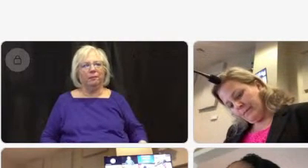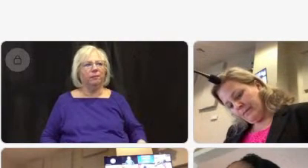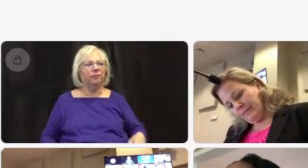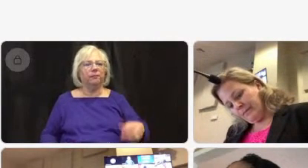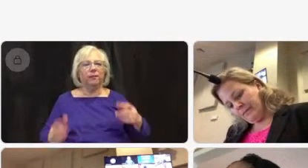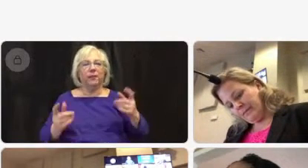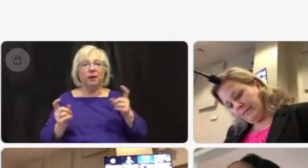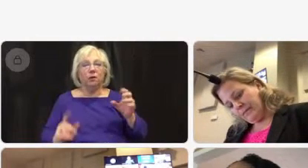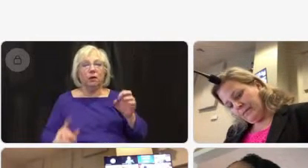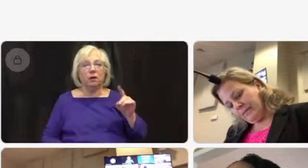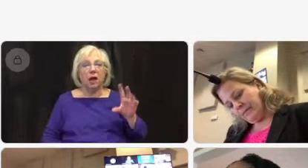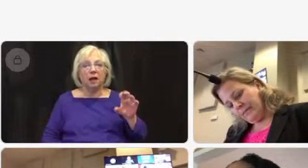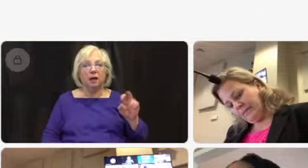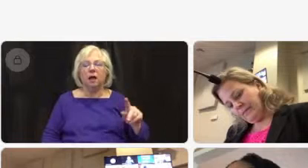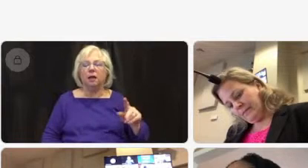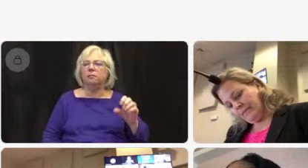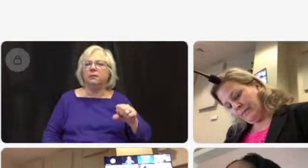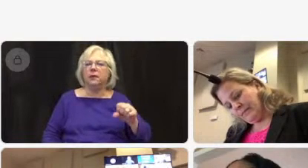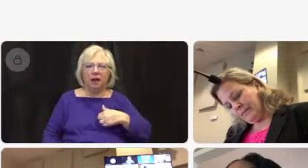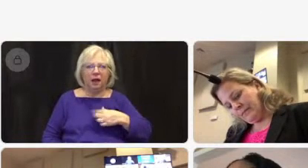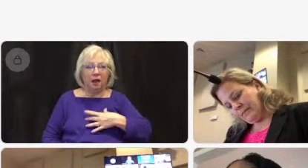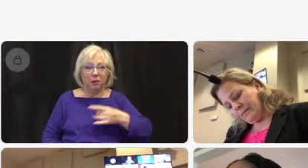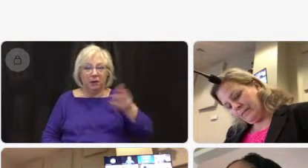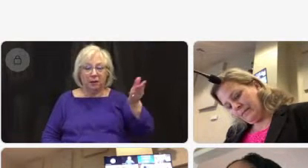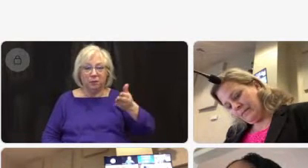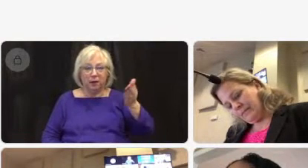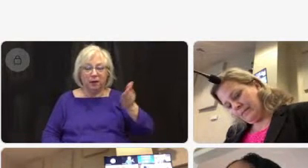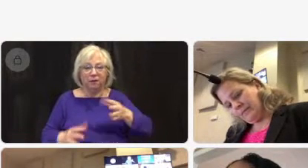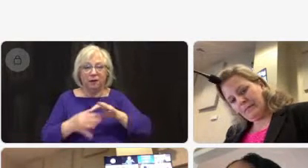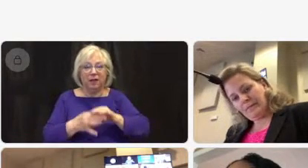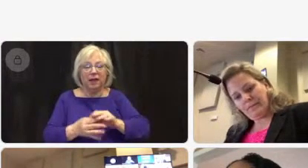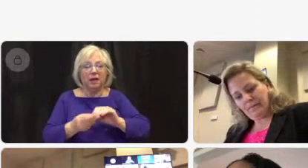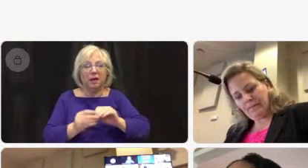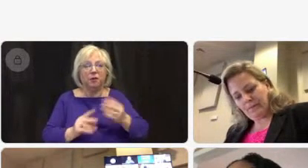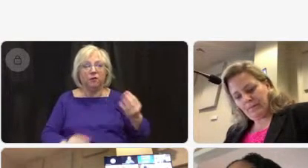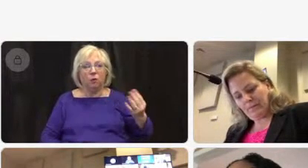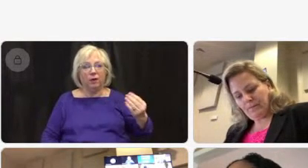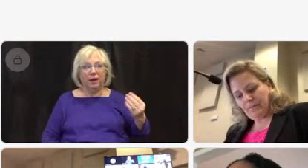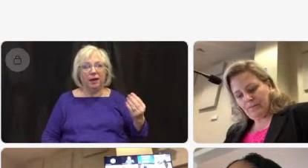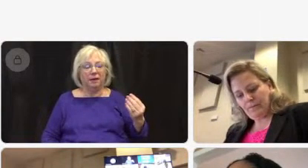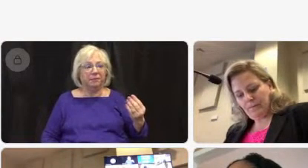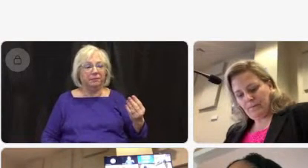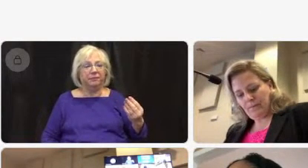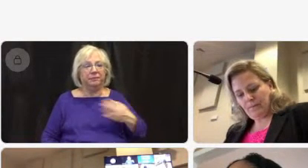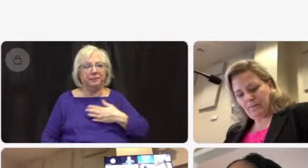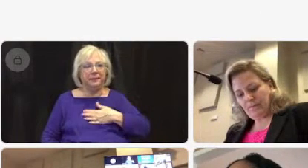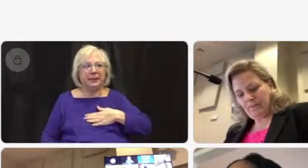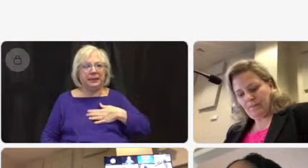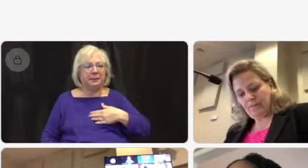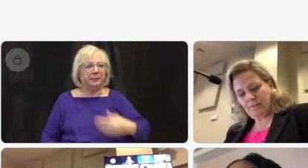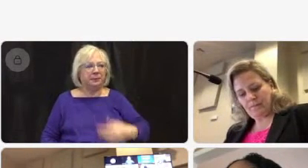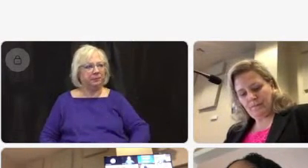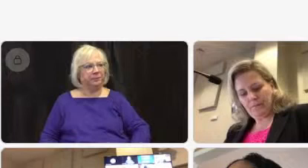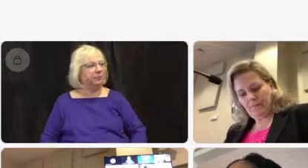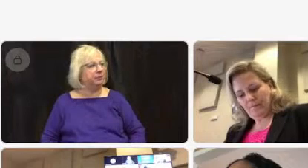Director Adcock? Yes, I would like a presentation on item 14, please.